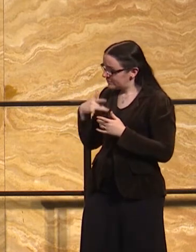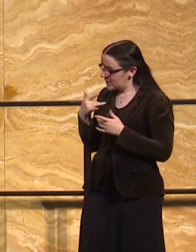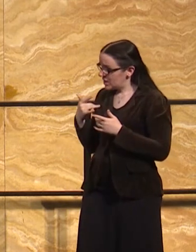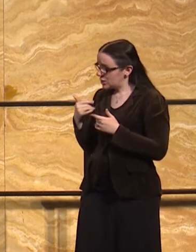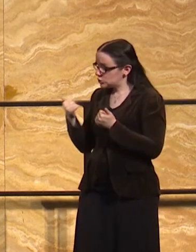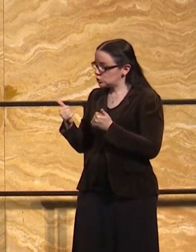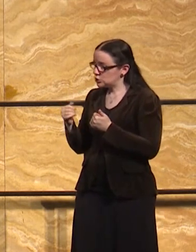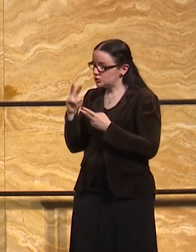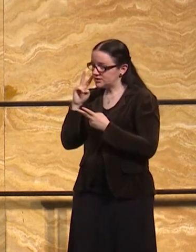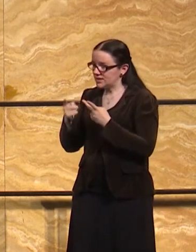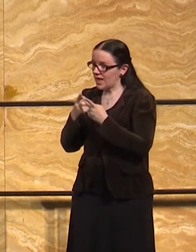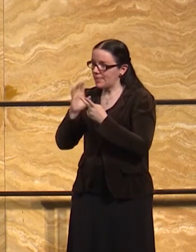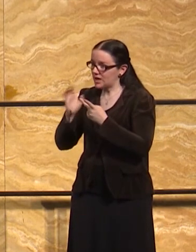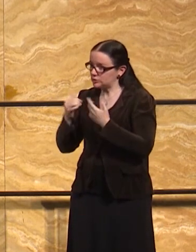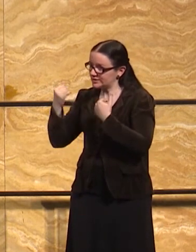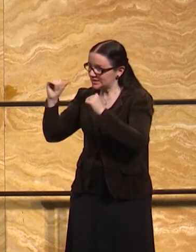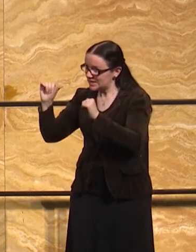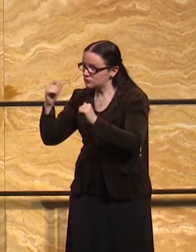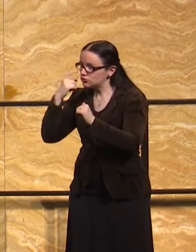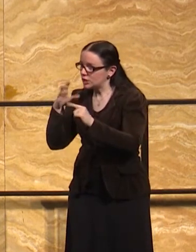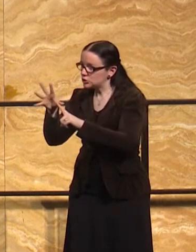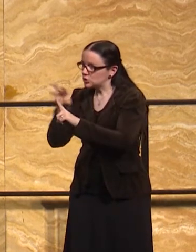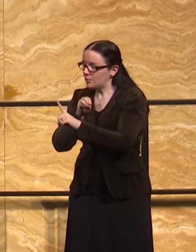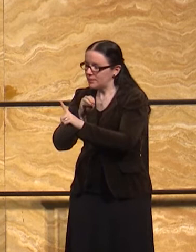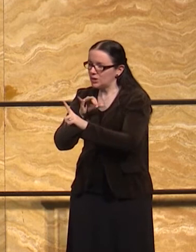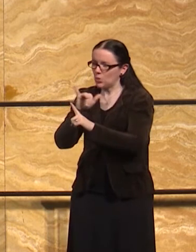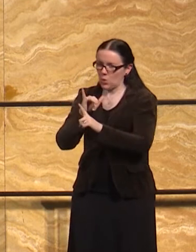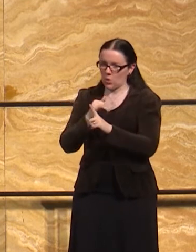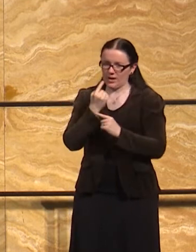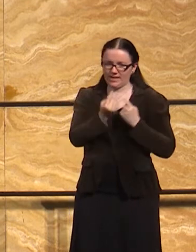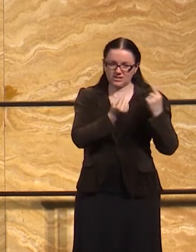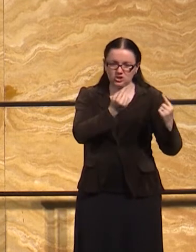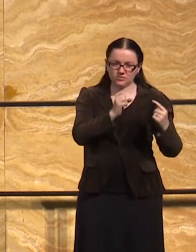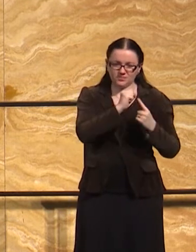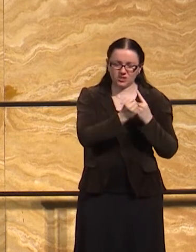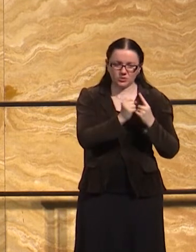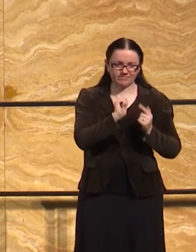and try and transfer them? Or is each situation, the dynamics,